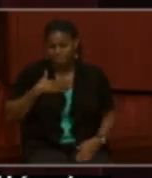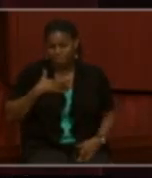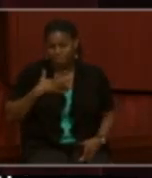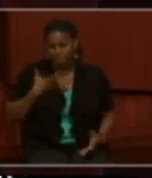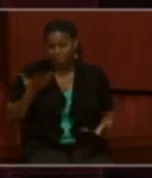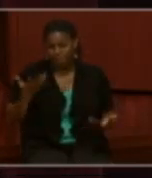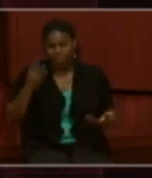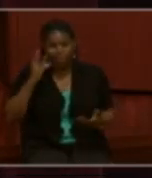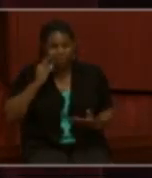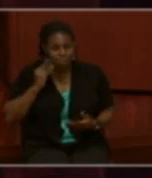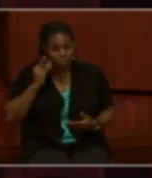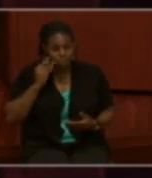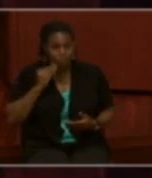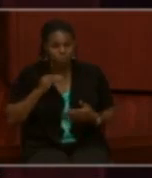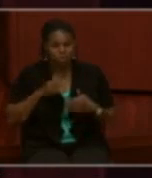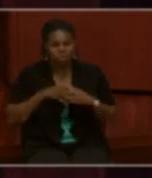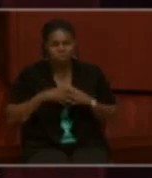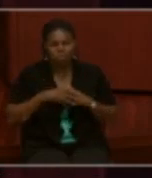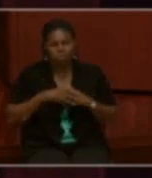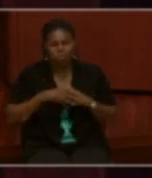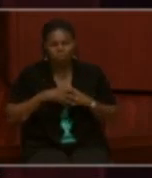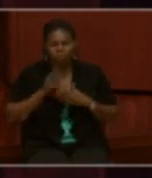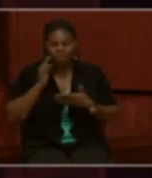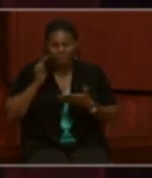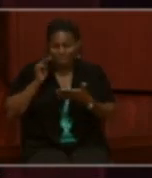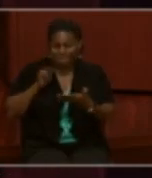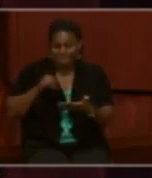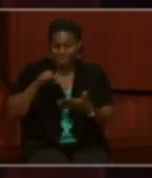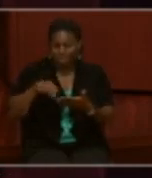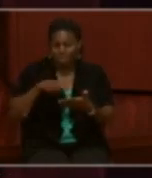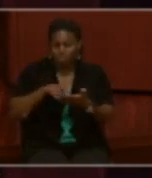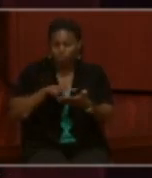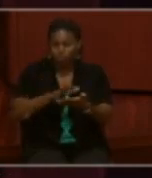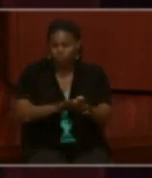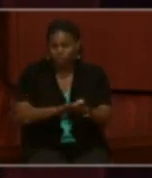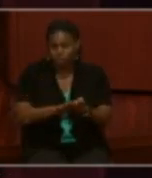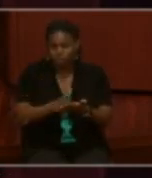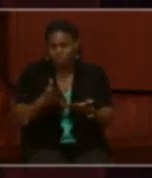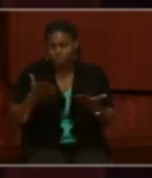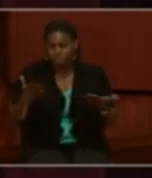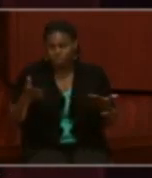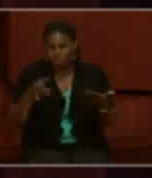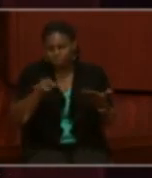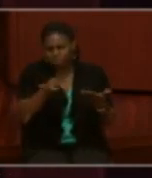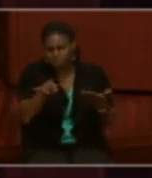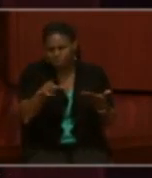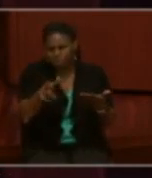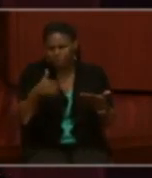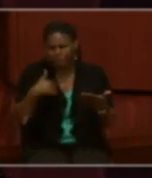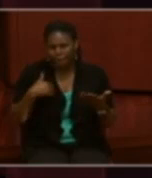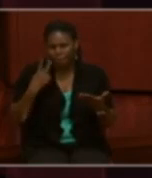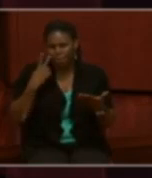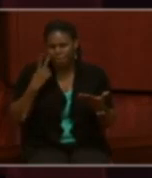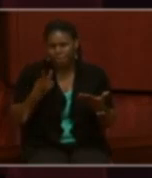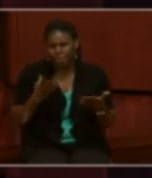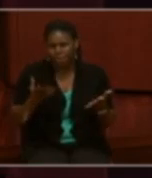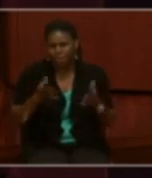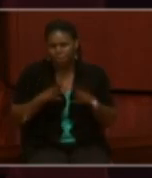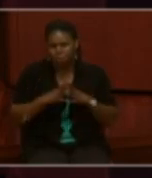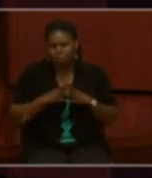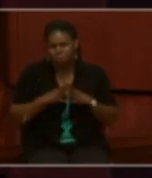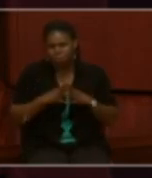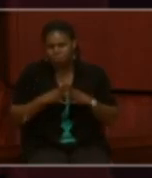exposure or experience in, you know, looking at these particular records, it was somewhat common. I've seen